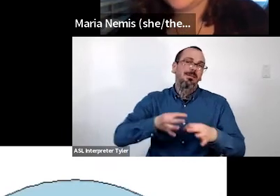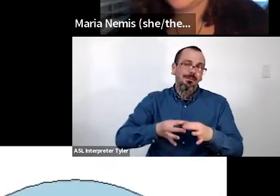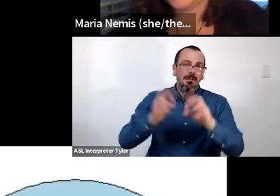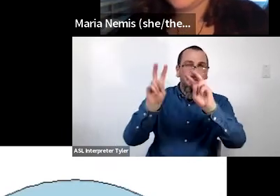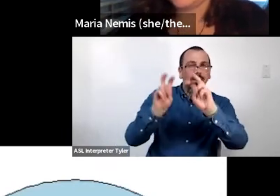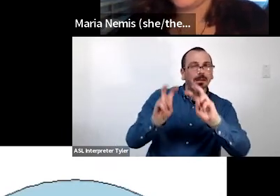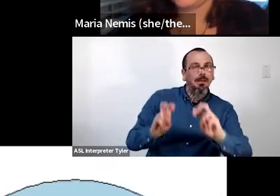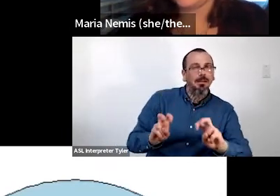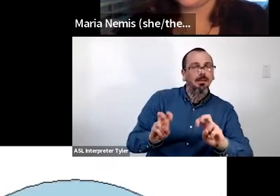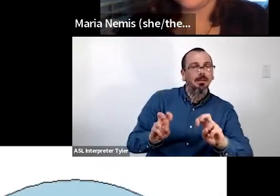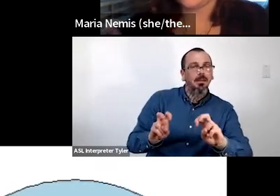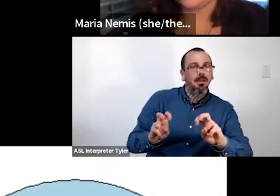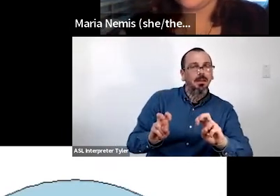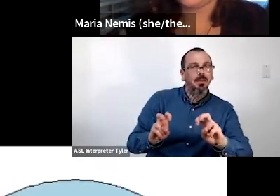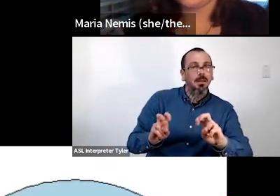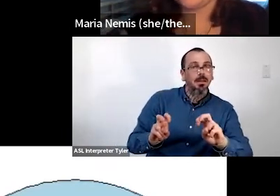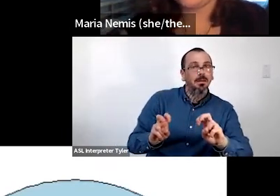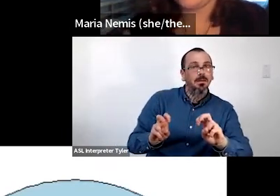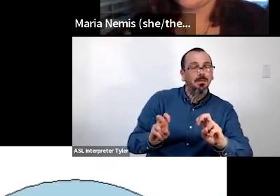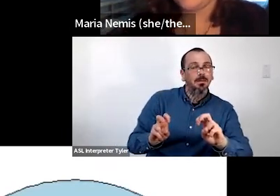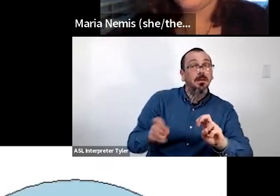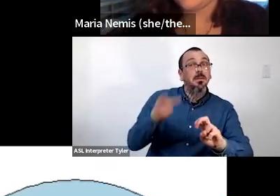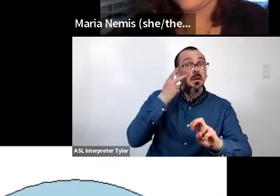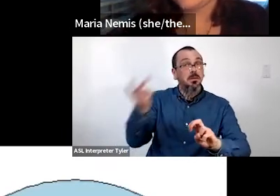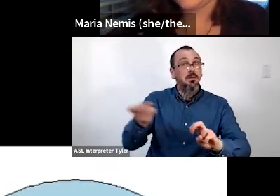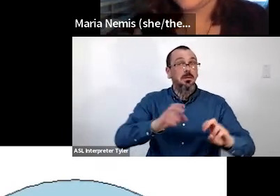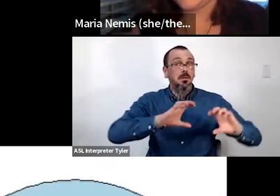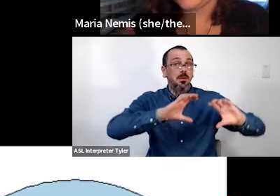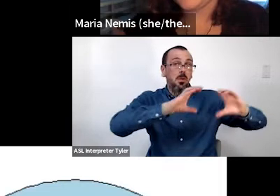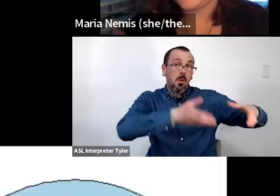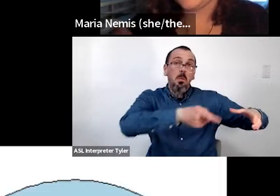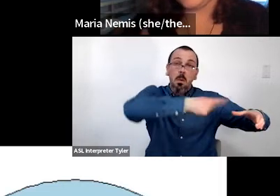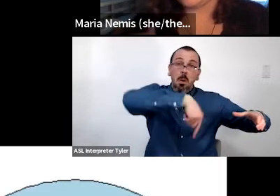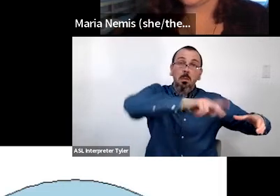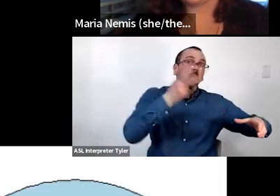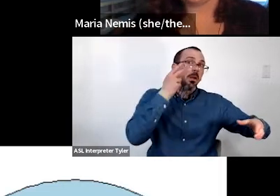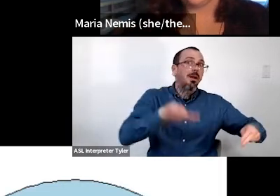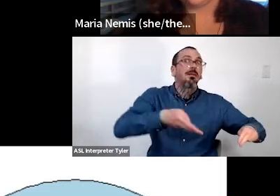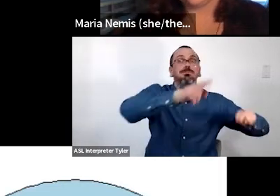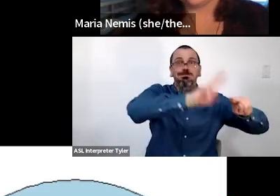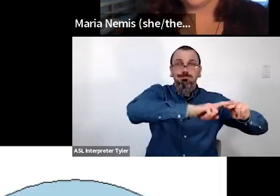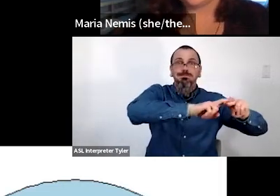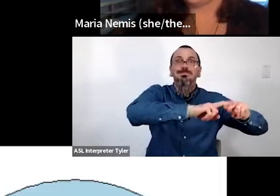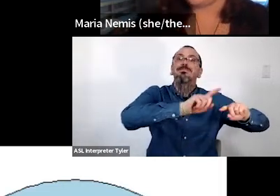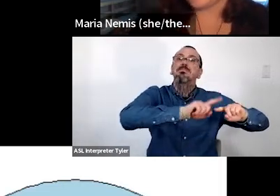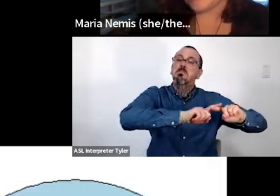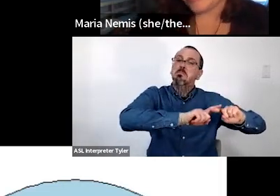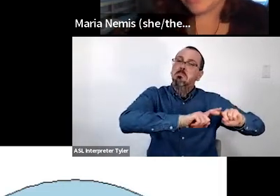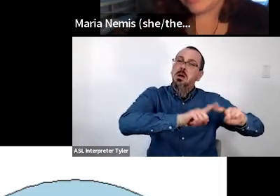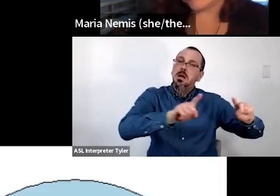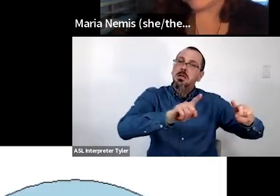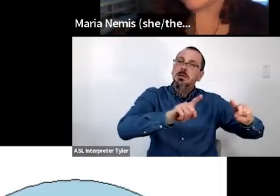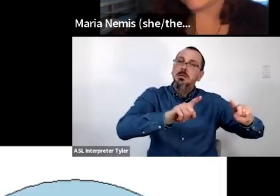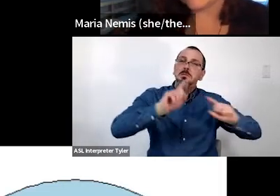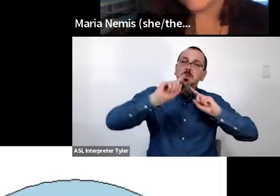of the participants in the wrongfully denied cohort reported wanting help with eating disorder concerns, it wasn't a big enough difference for my results to